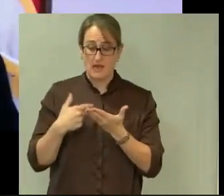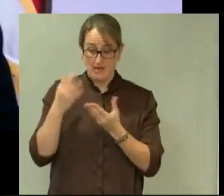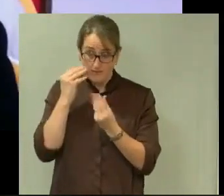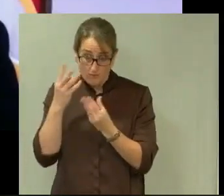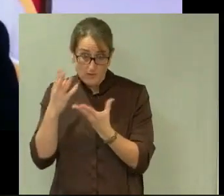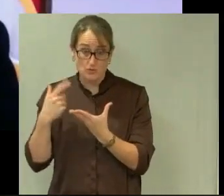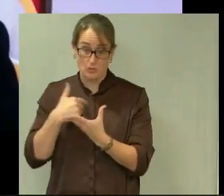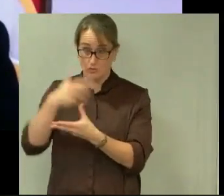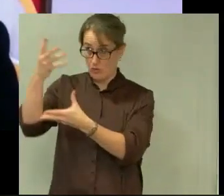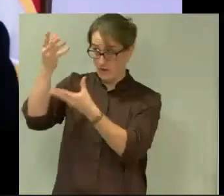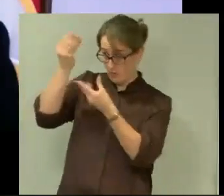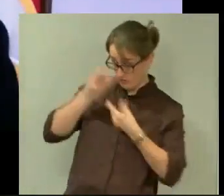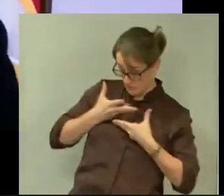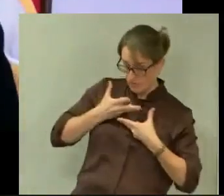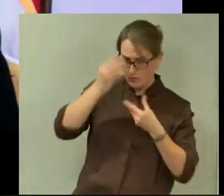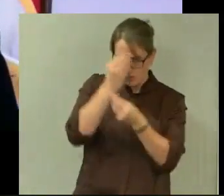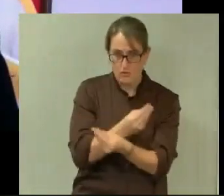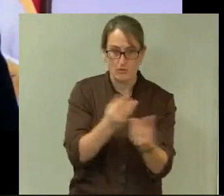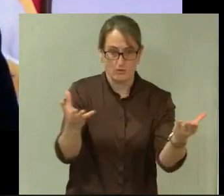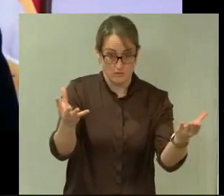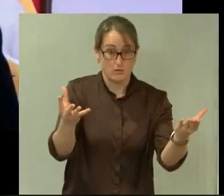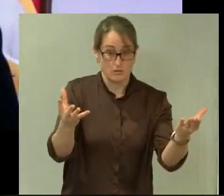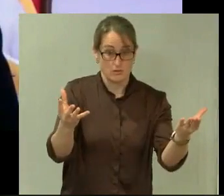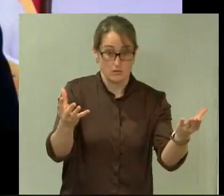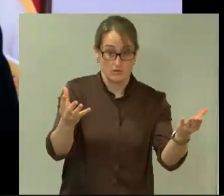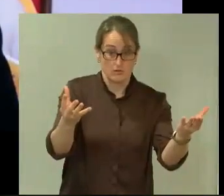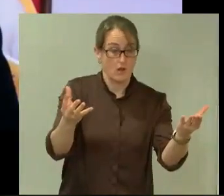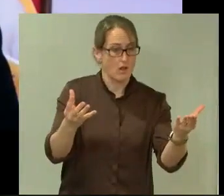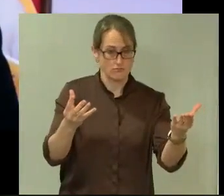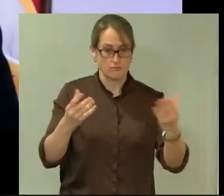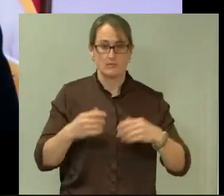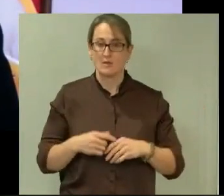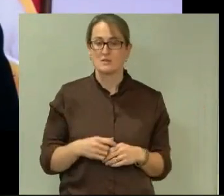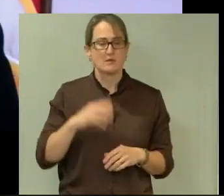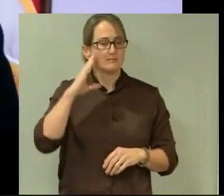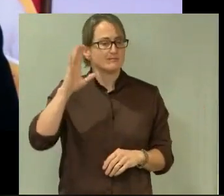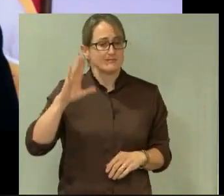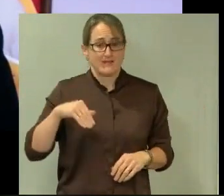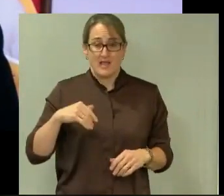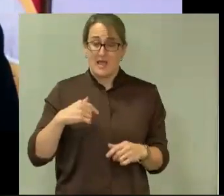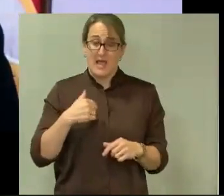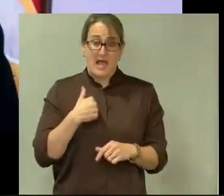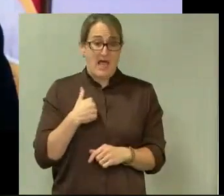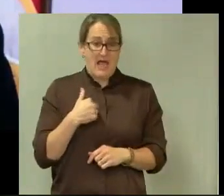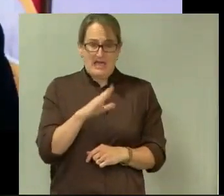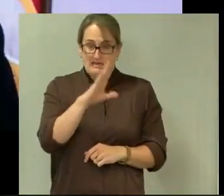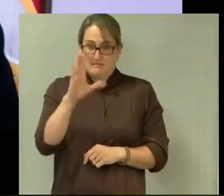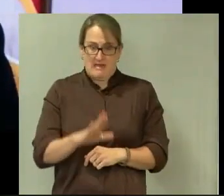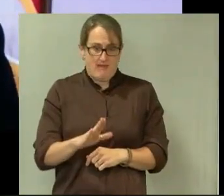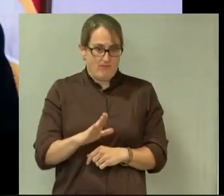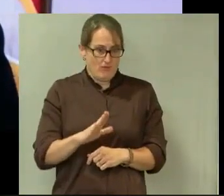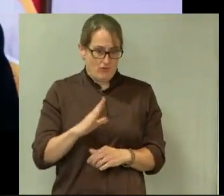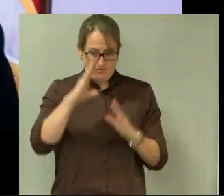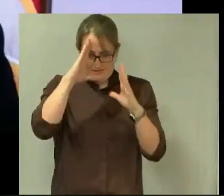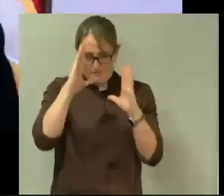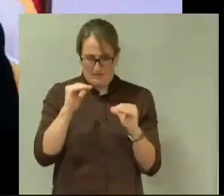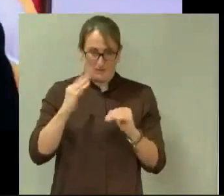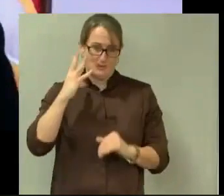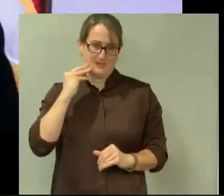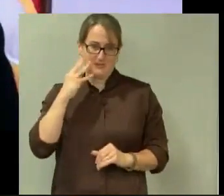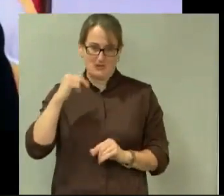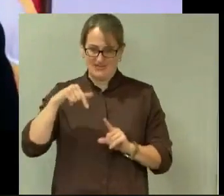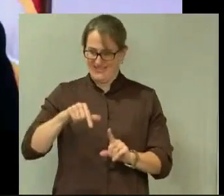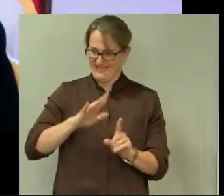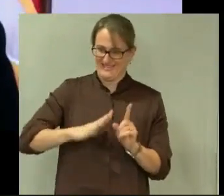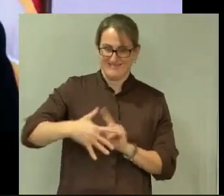it comes in. I don't know about you, but I've never anticipated that I would experience what we're experiencing. I